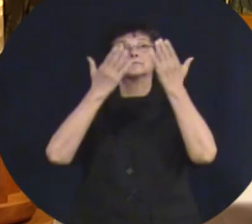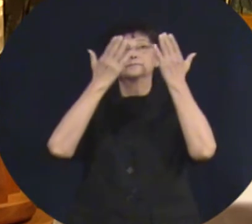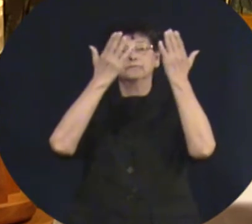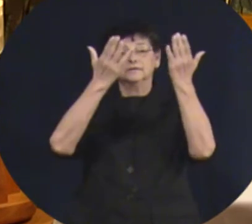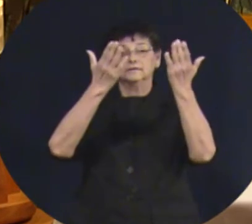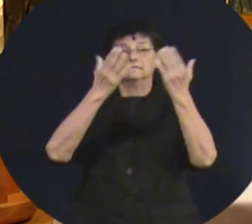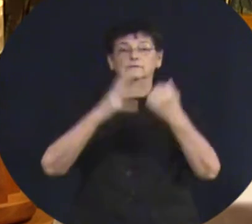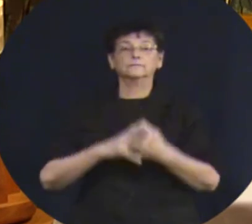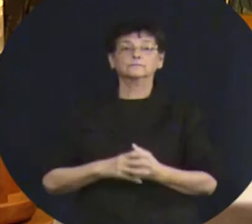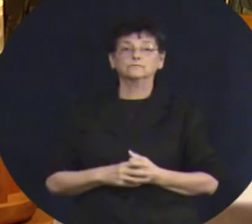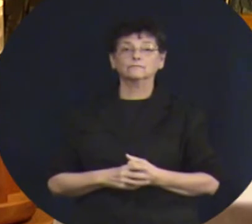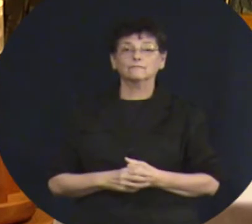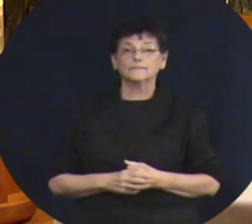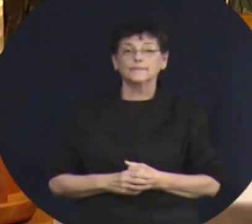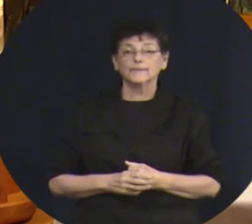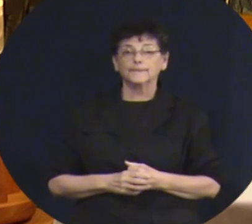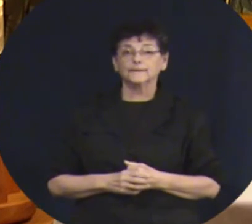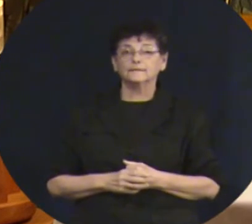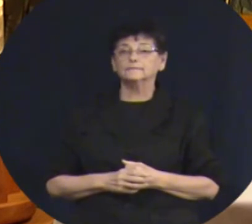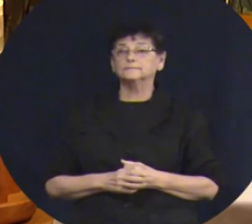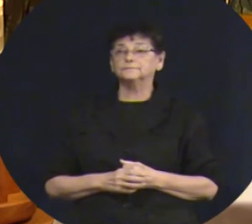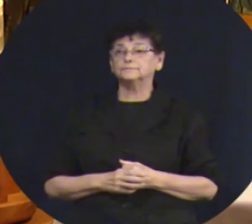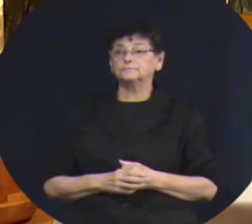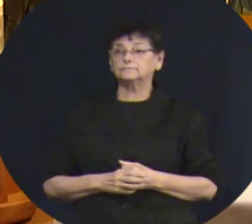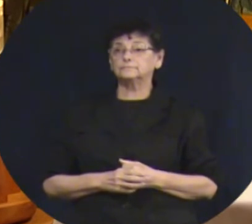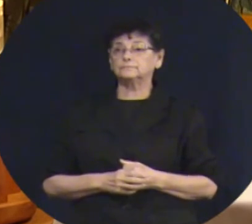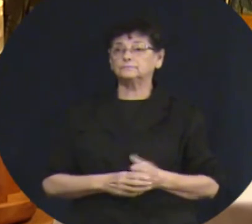which will be given up for you."